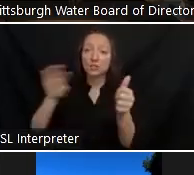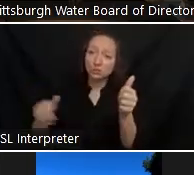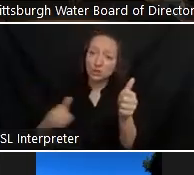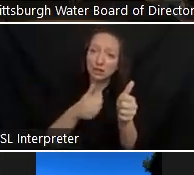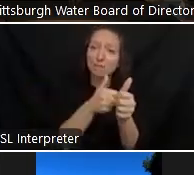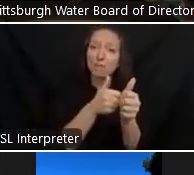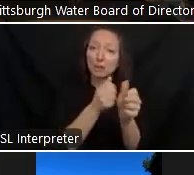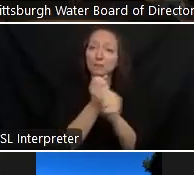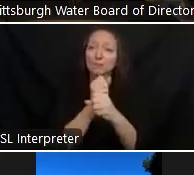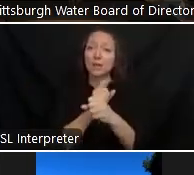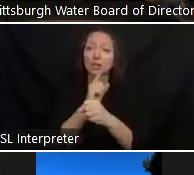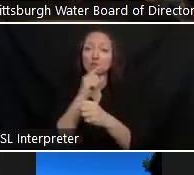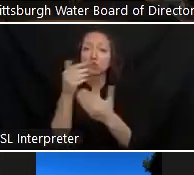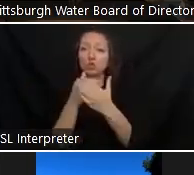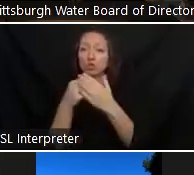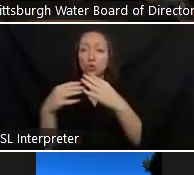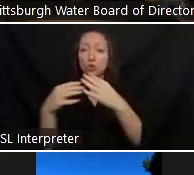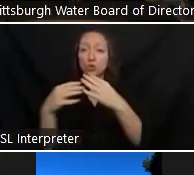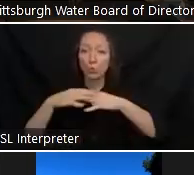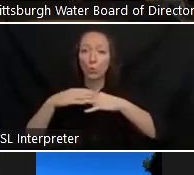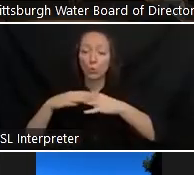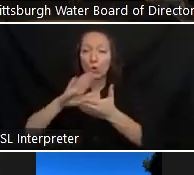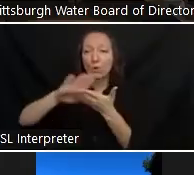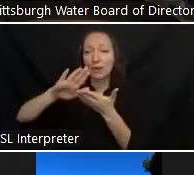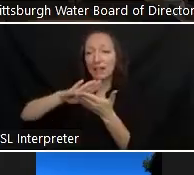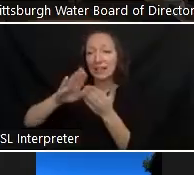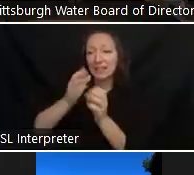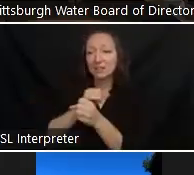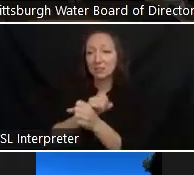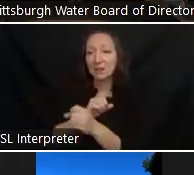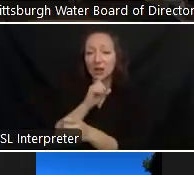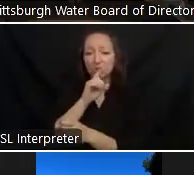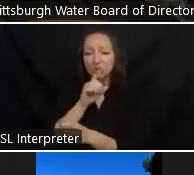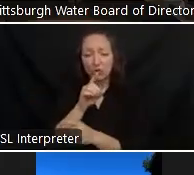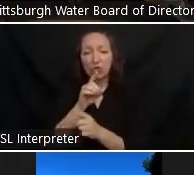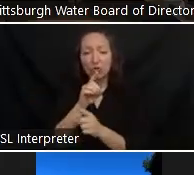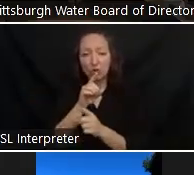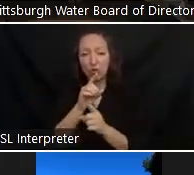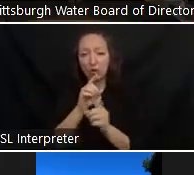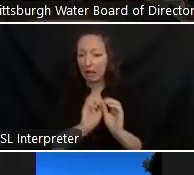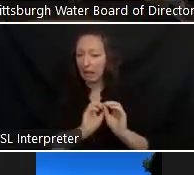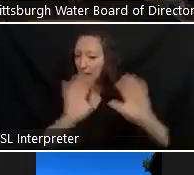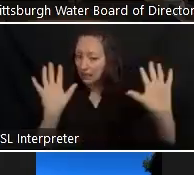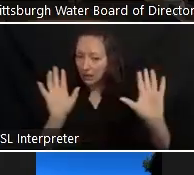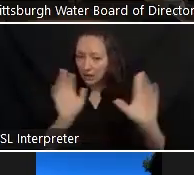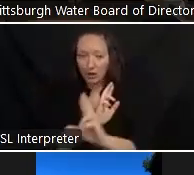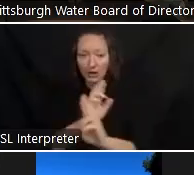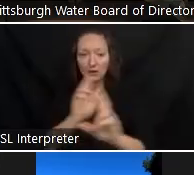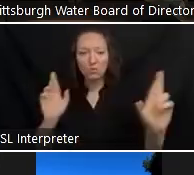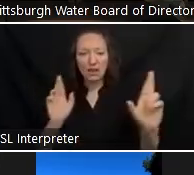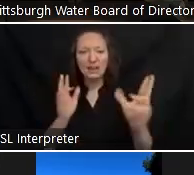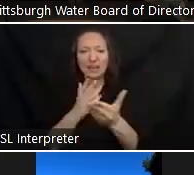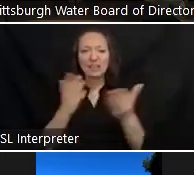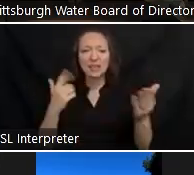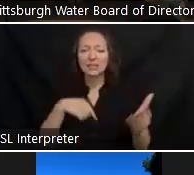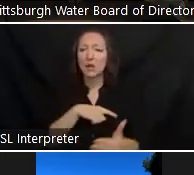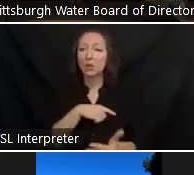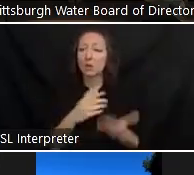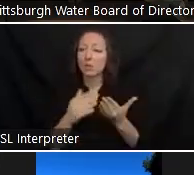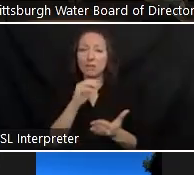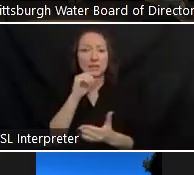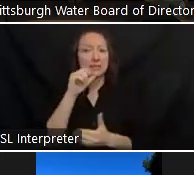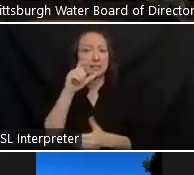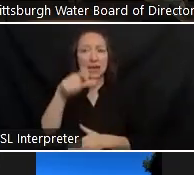of these newer systems that they didn't always have to, think about or consider prior. And I look forward to that conversation